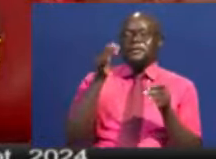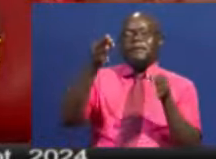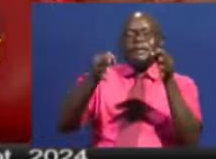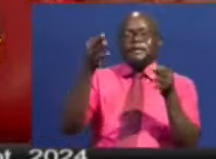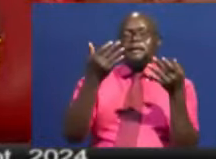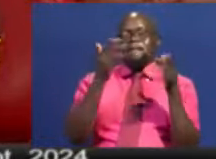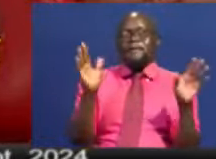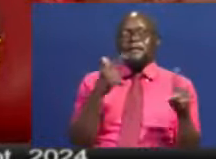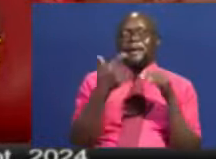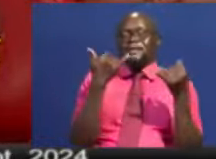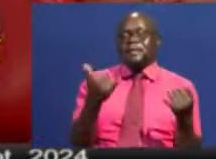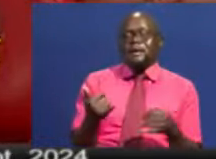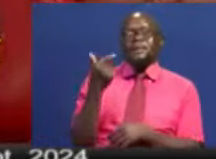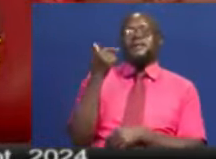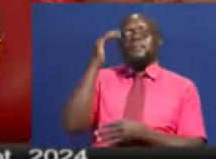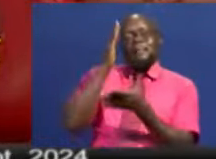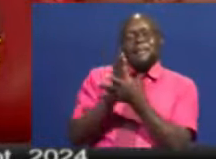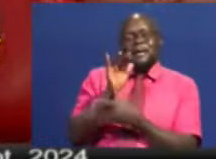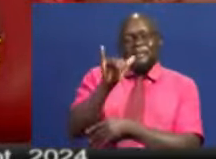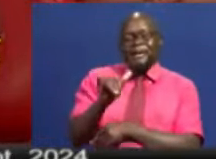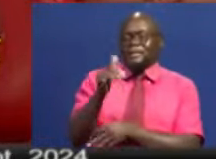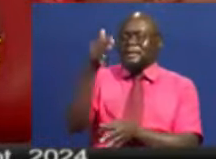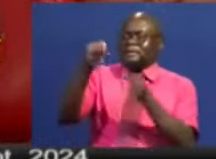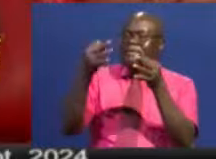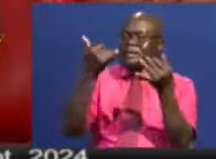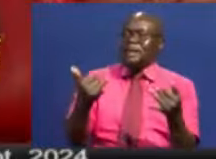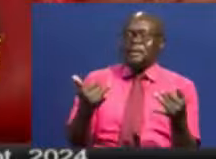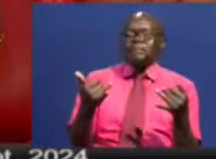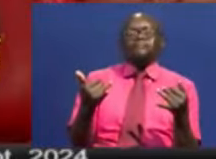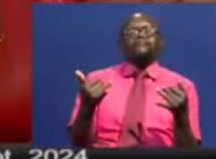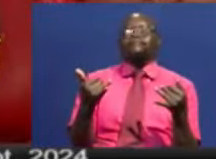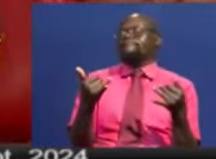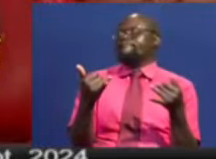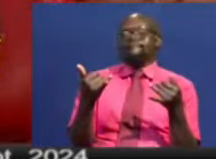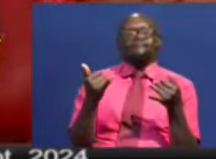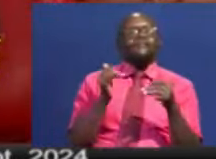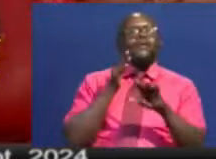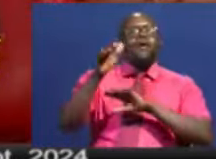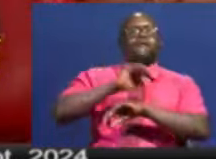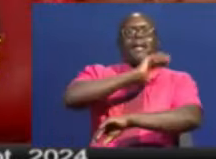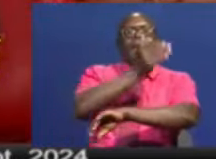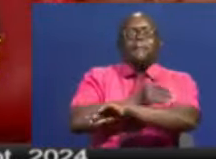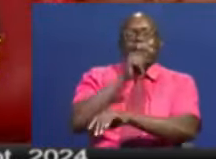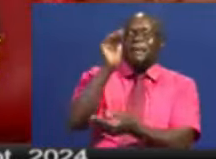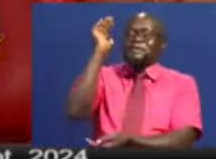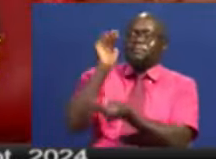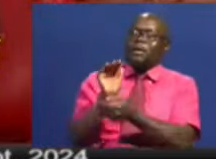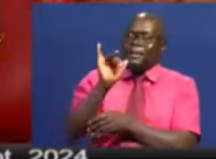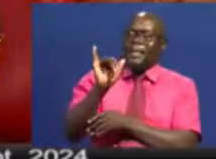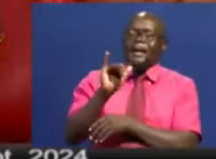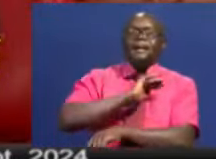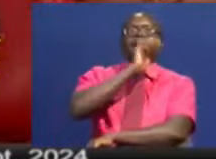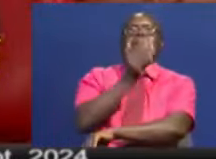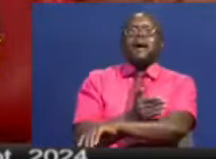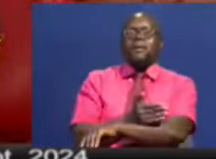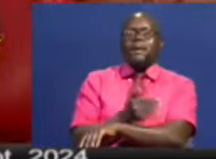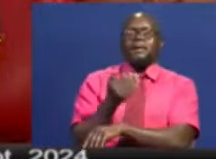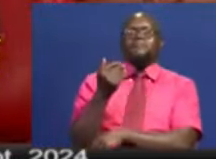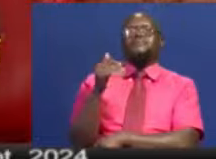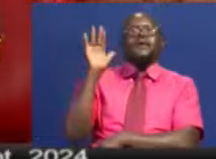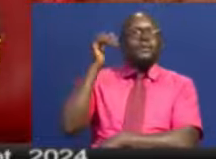Mr. Speaker. But now I've come to believe that judiciary now is living in an ivory tower, and they must come down from that ivory tower, Mr. Speaker.